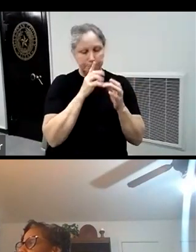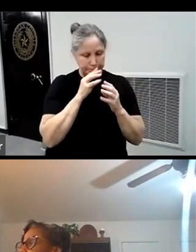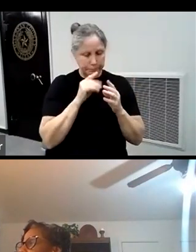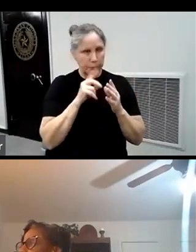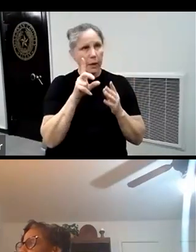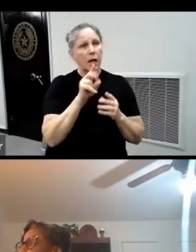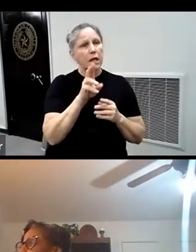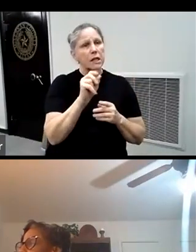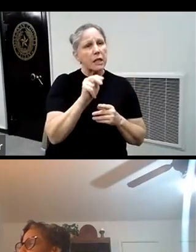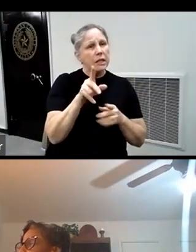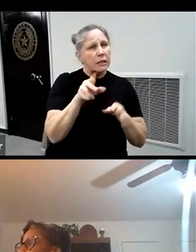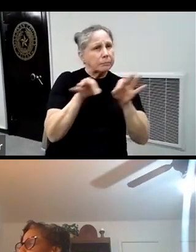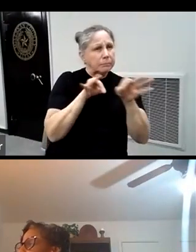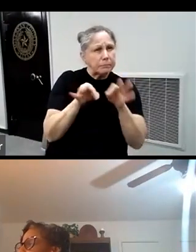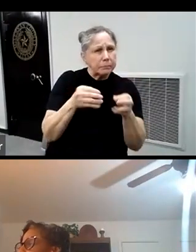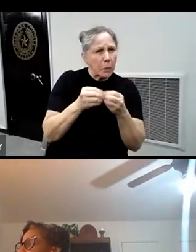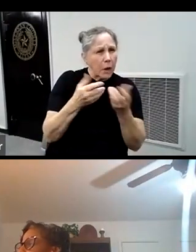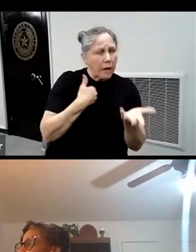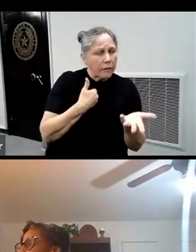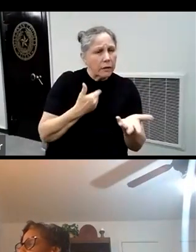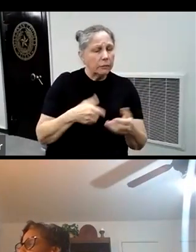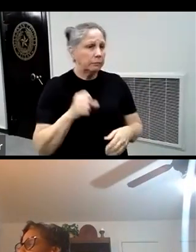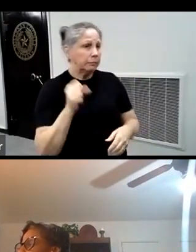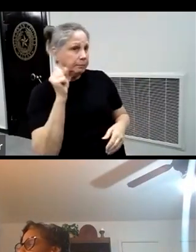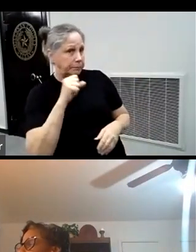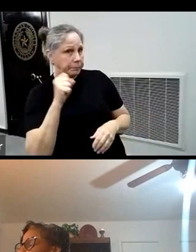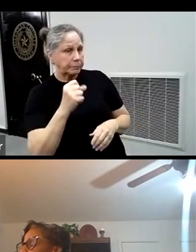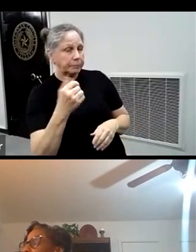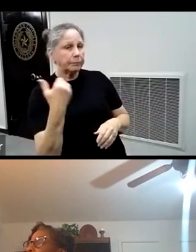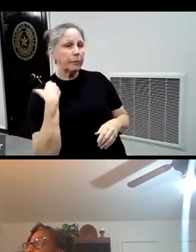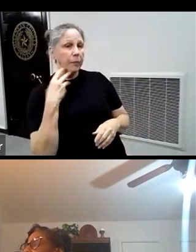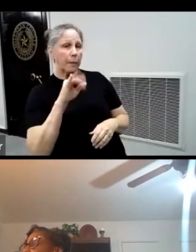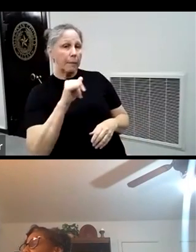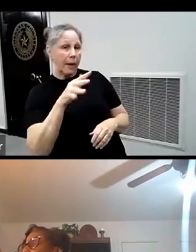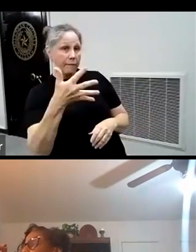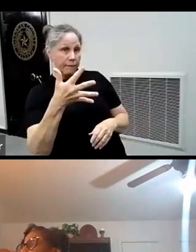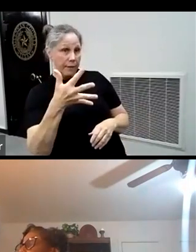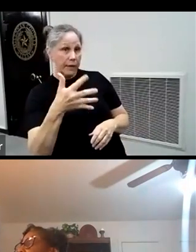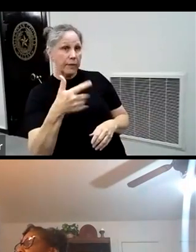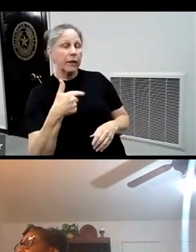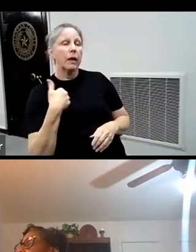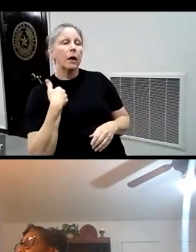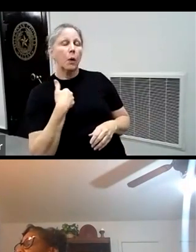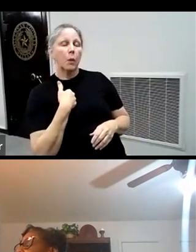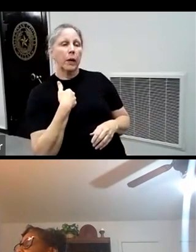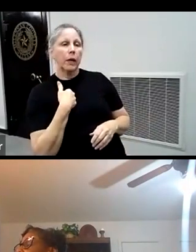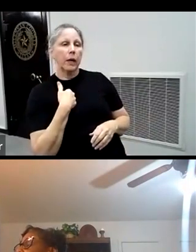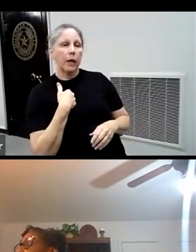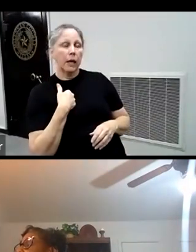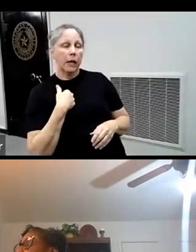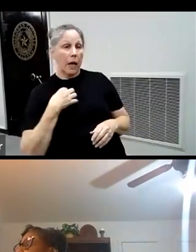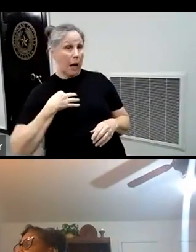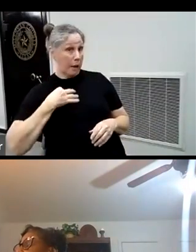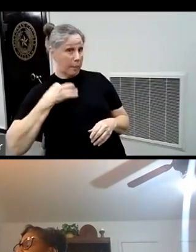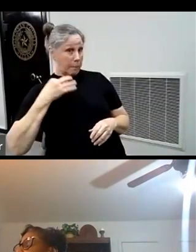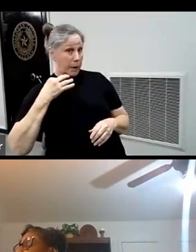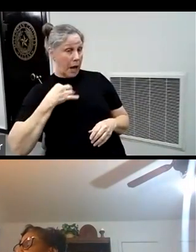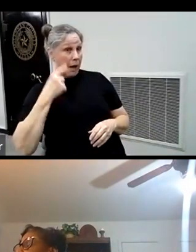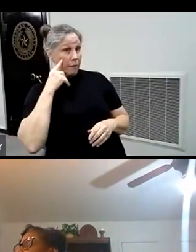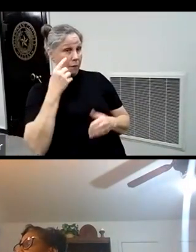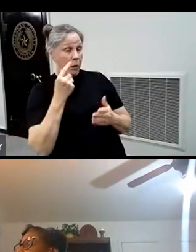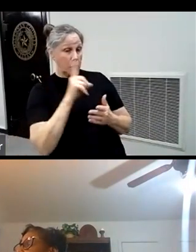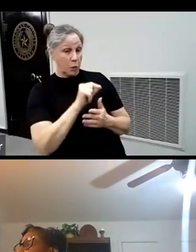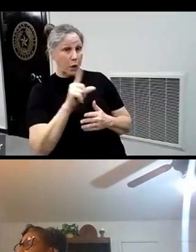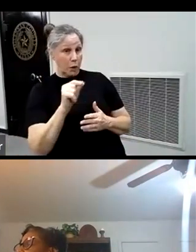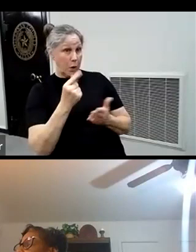Dustin, do you have information on this? Yes, sir. Back on May the 5th, we approved a application for the fiscal year